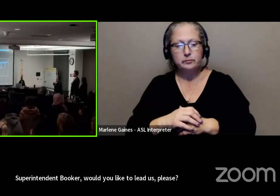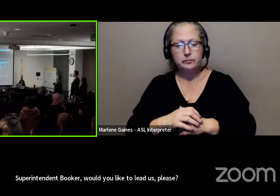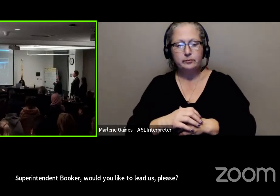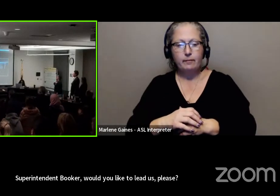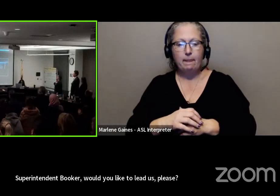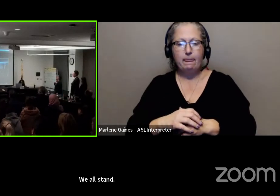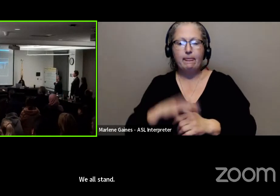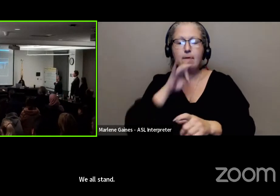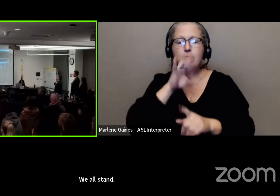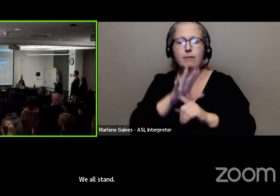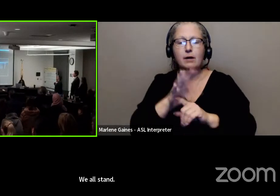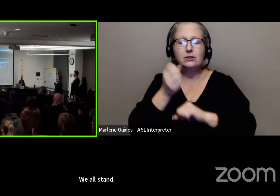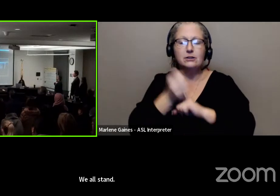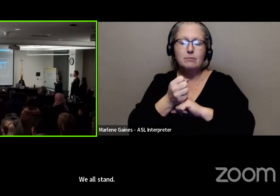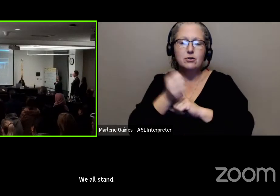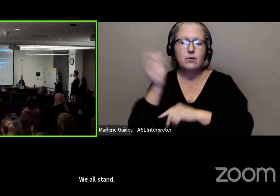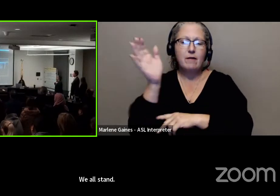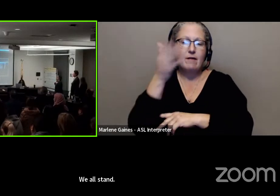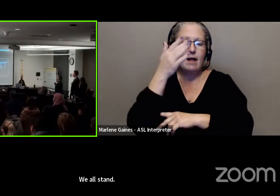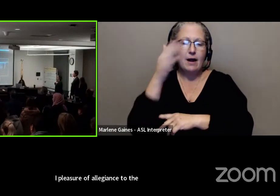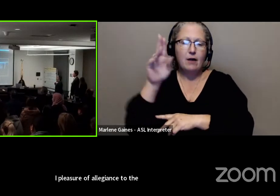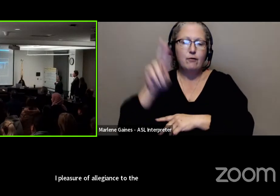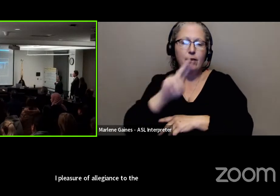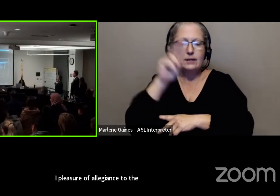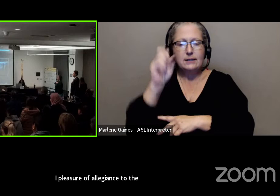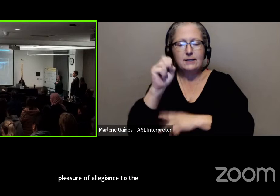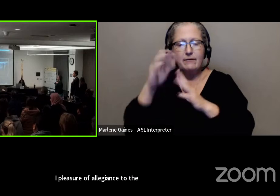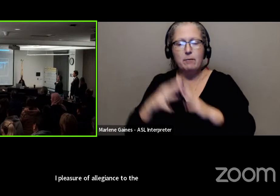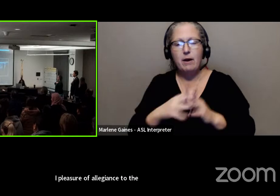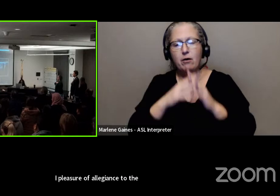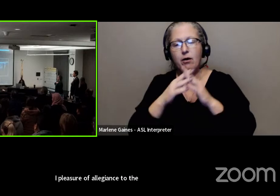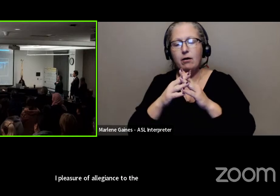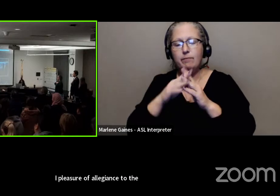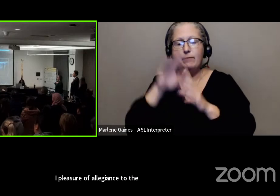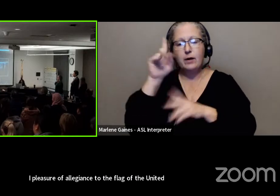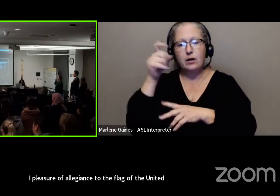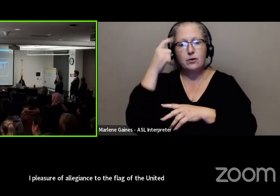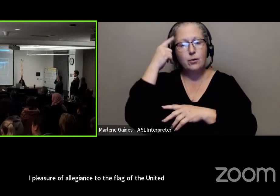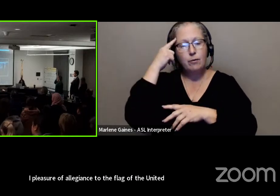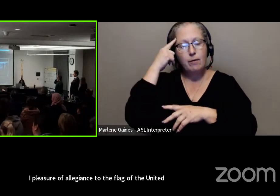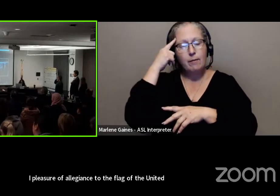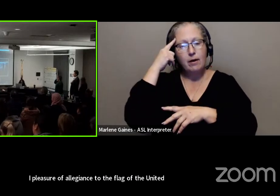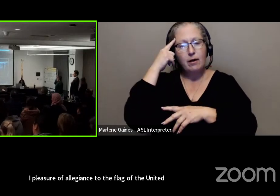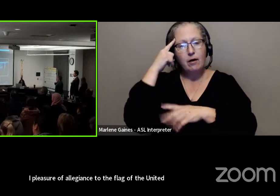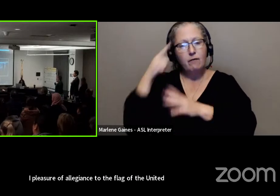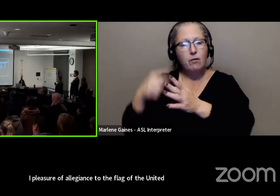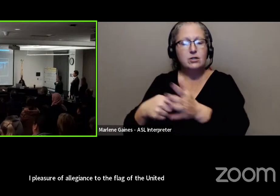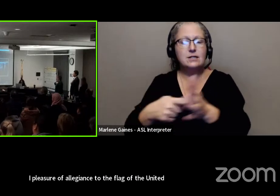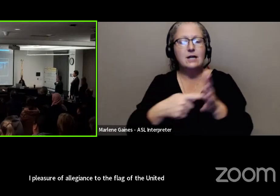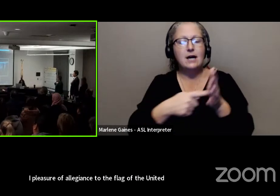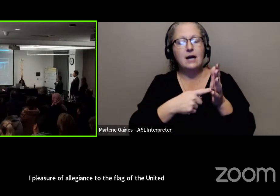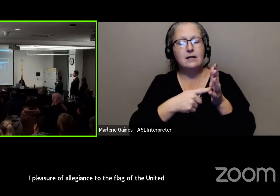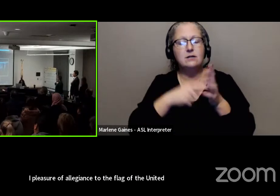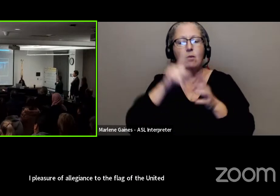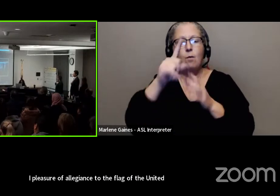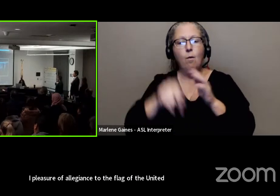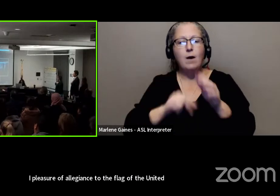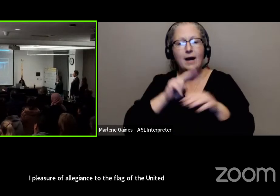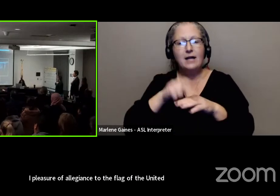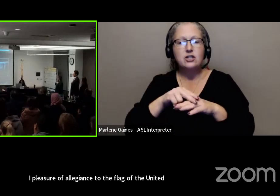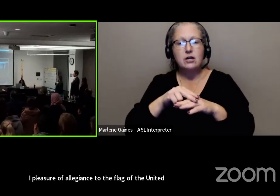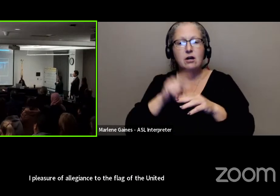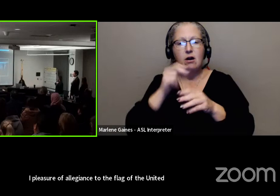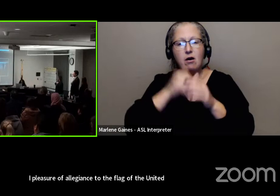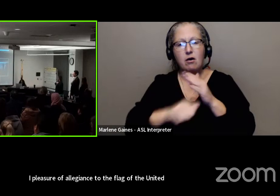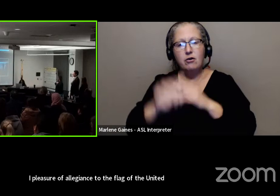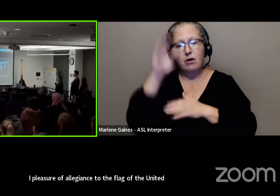I pledge allegiance to the flag of the United States of America and to the republic for which it stands, one